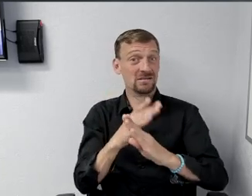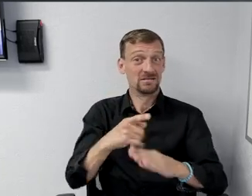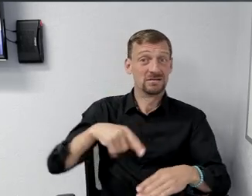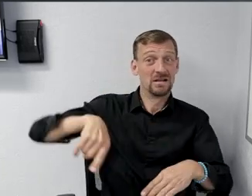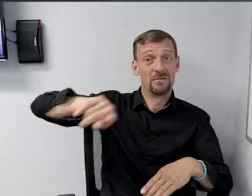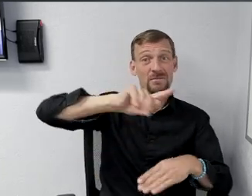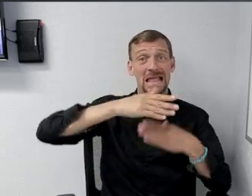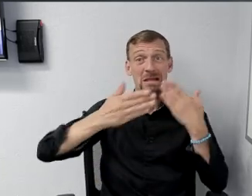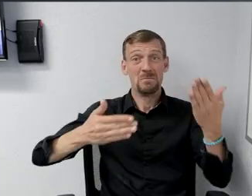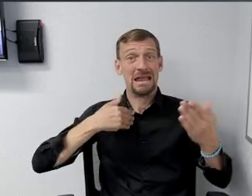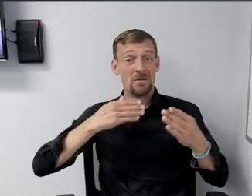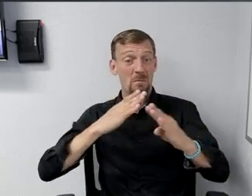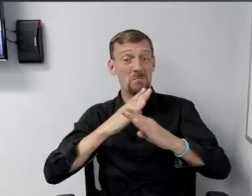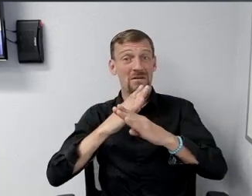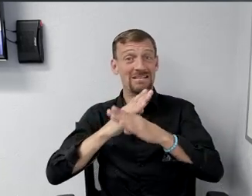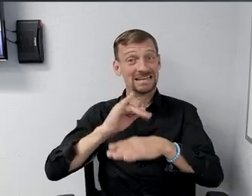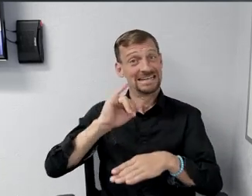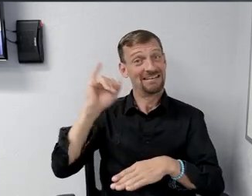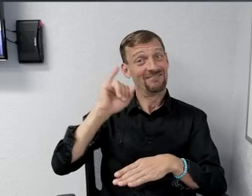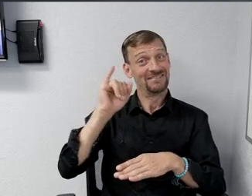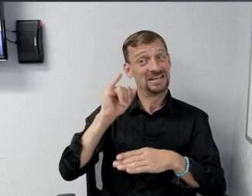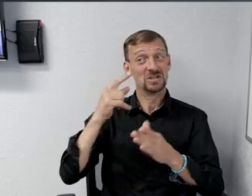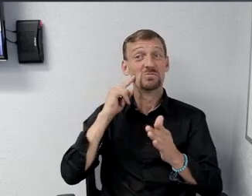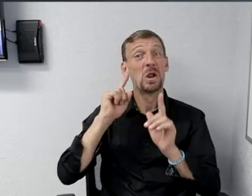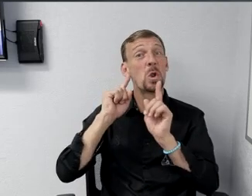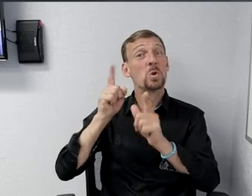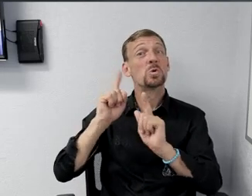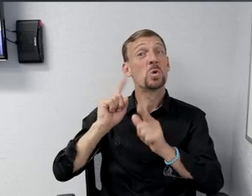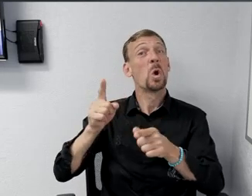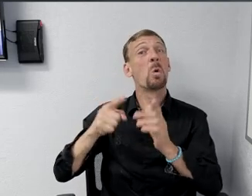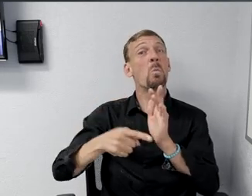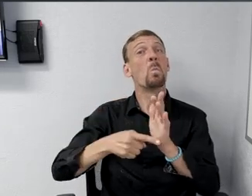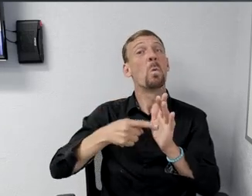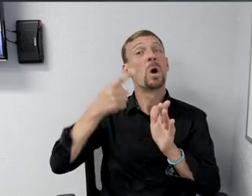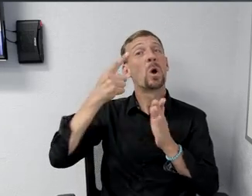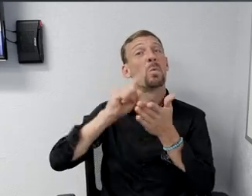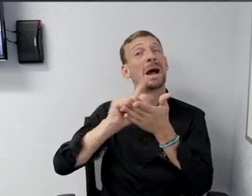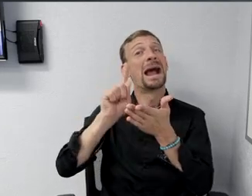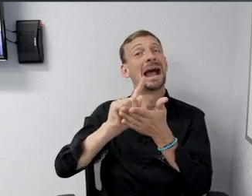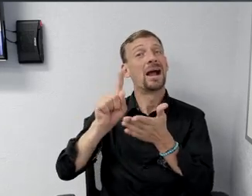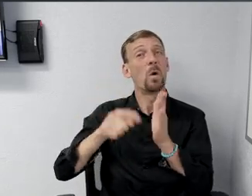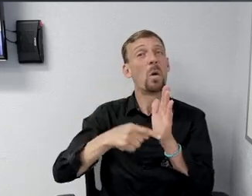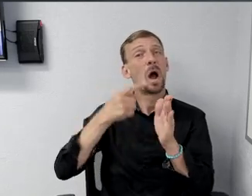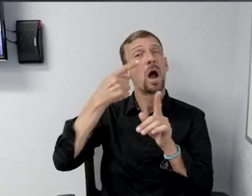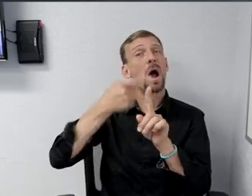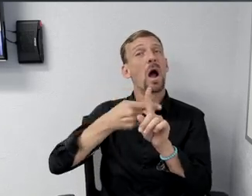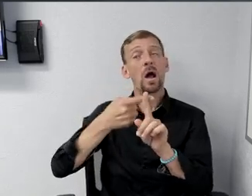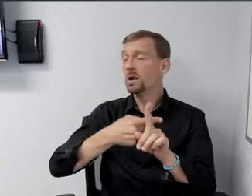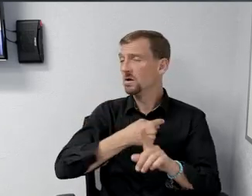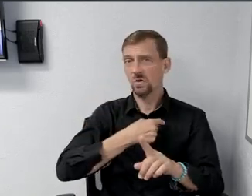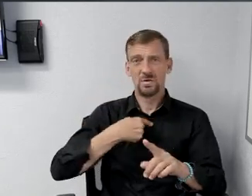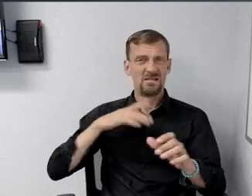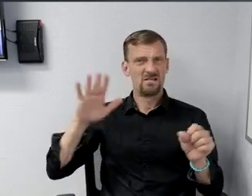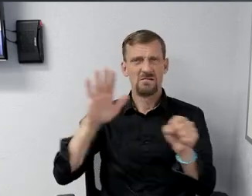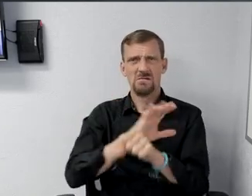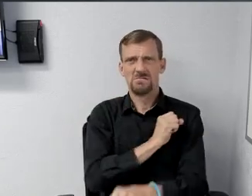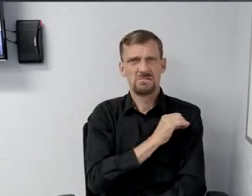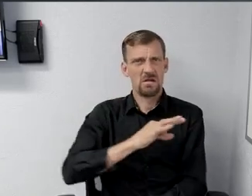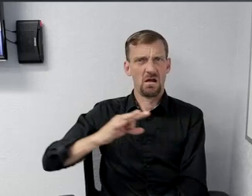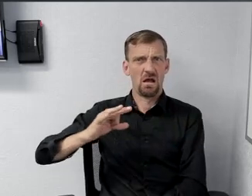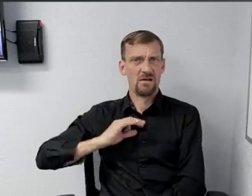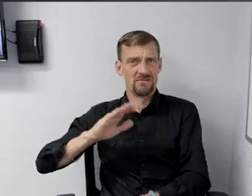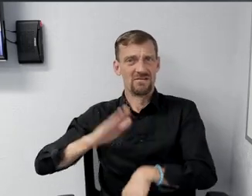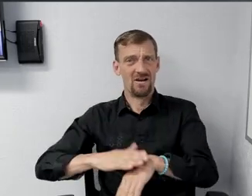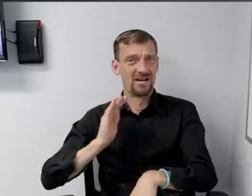infection prevention nurse that may come there once a week, once a month. We have a whole staff of infection prevention